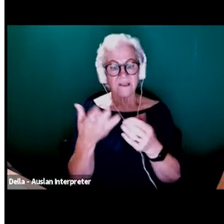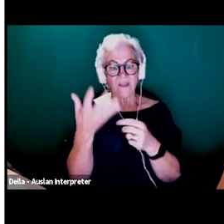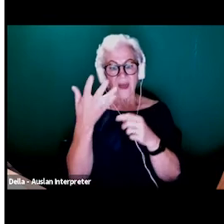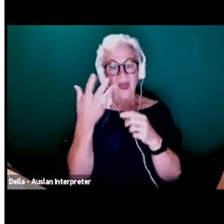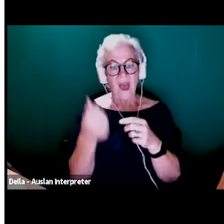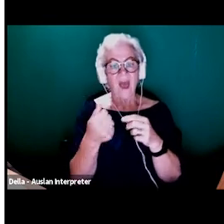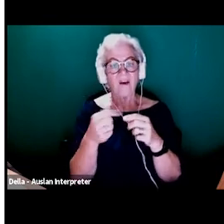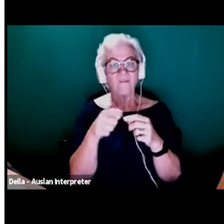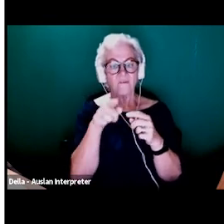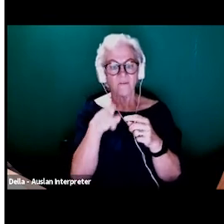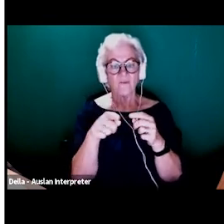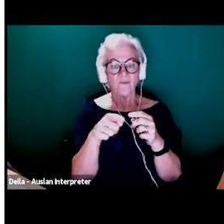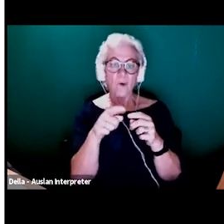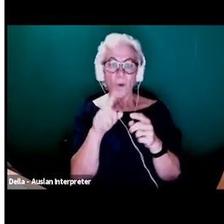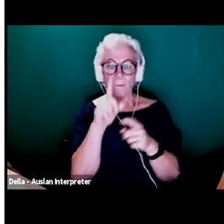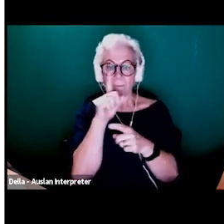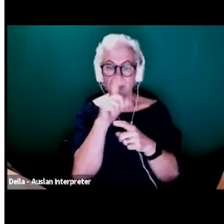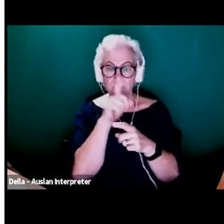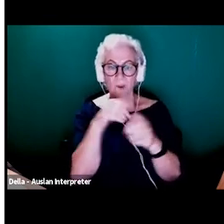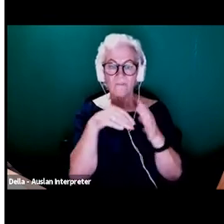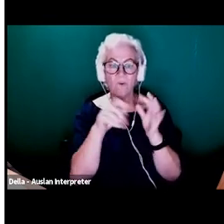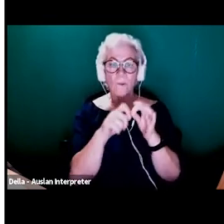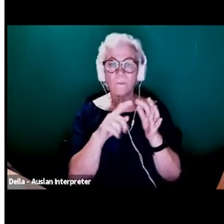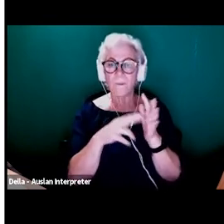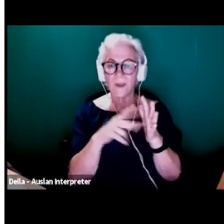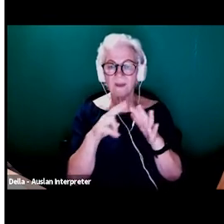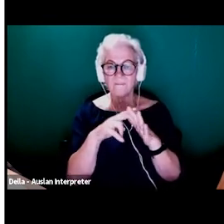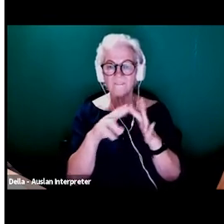of potential socioeconomic disadvantage.